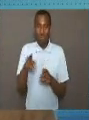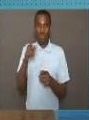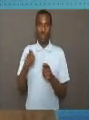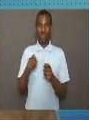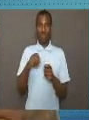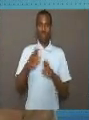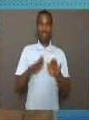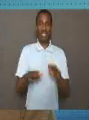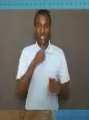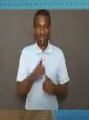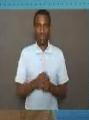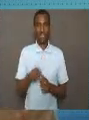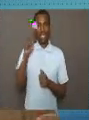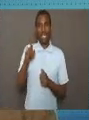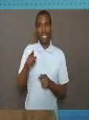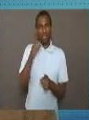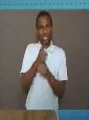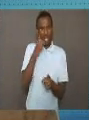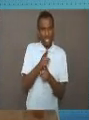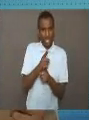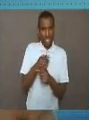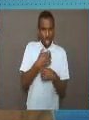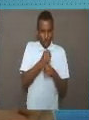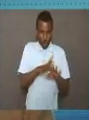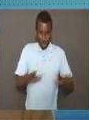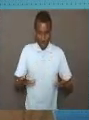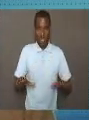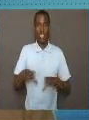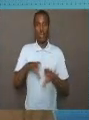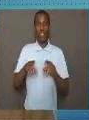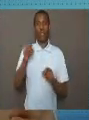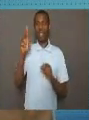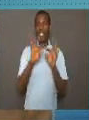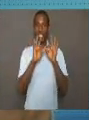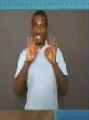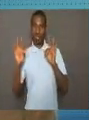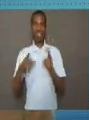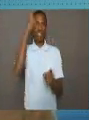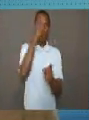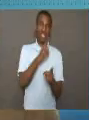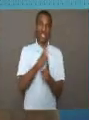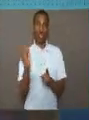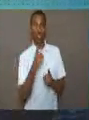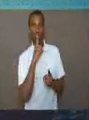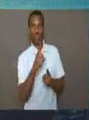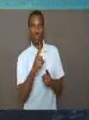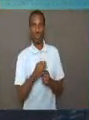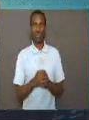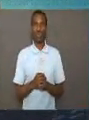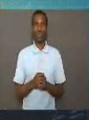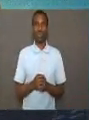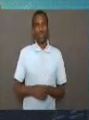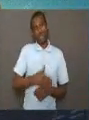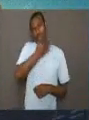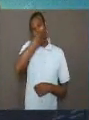Thus, we can effectively conclude that this statement is true. The